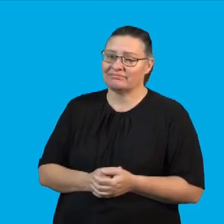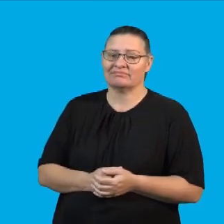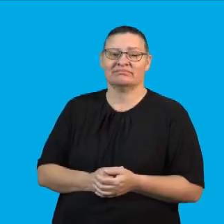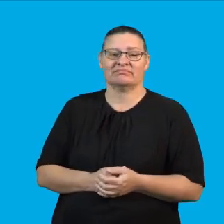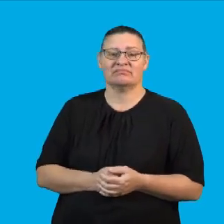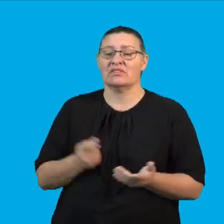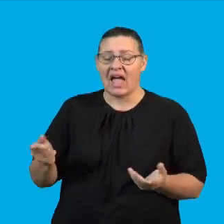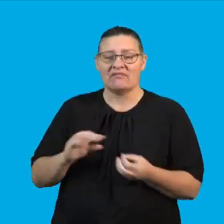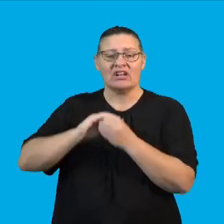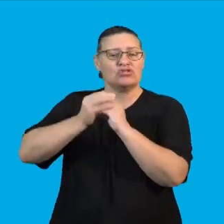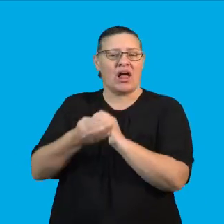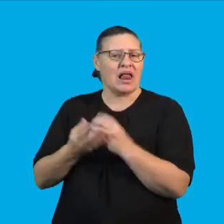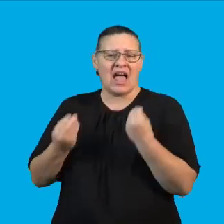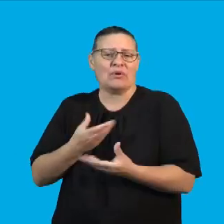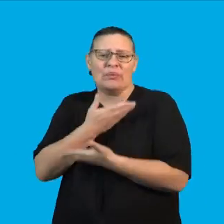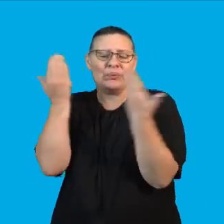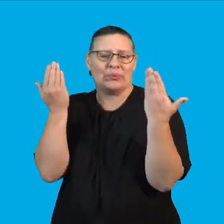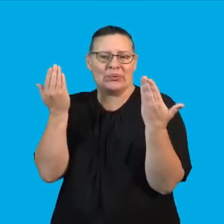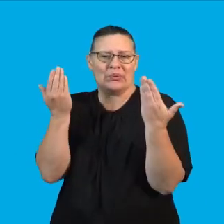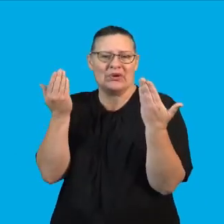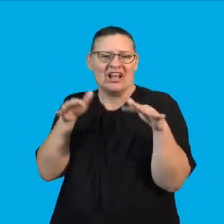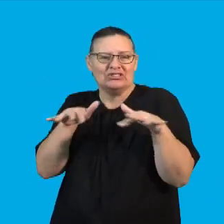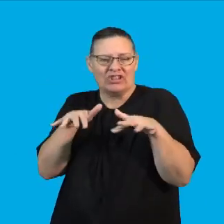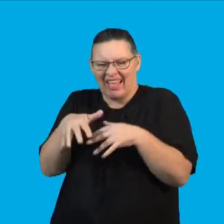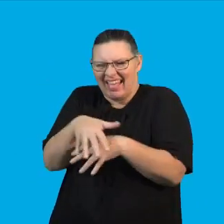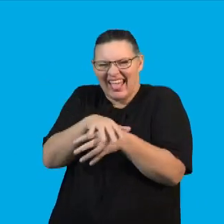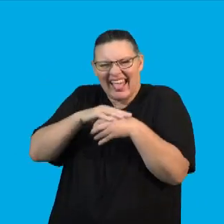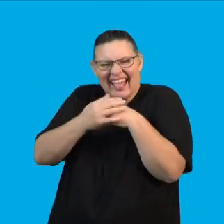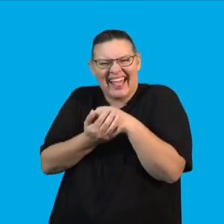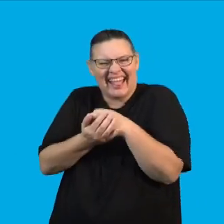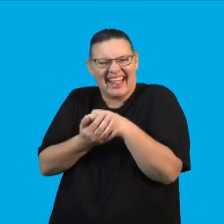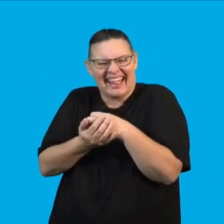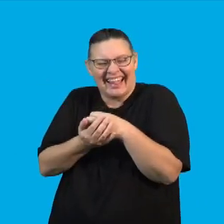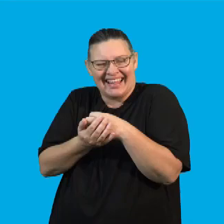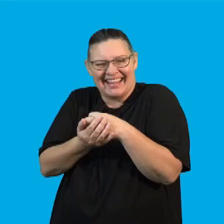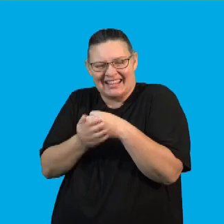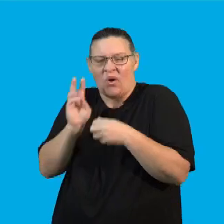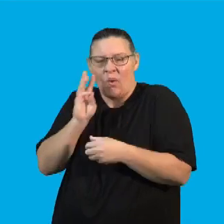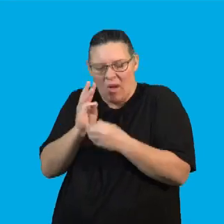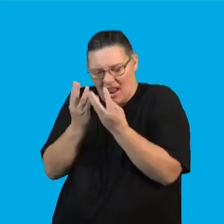Somebody knows the answer already. Because they don't have a shell. Remember, they